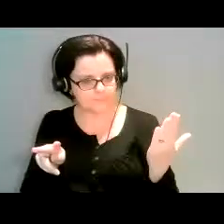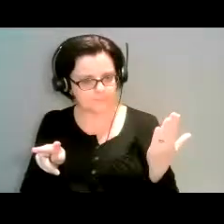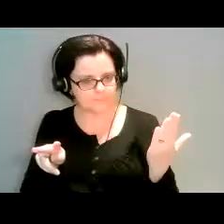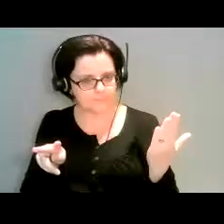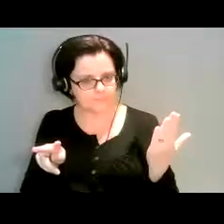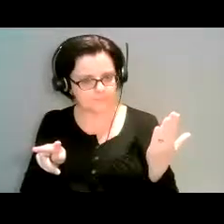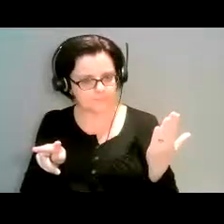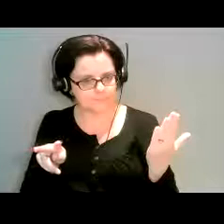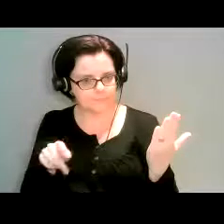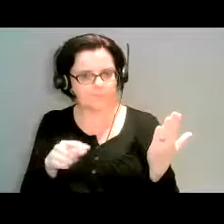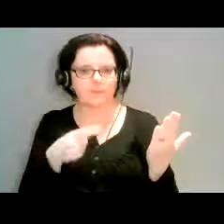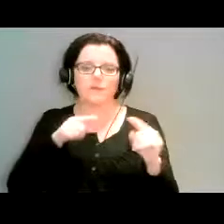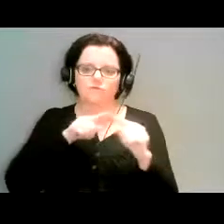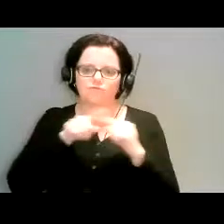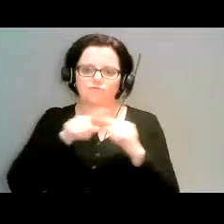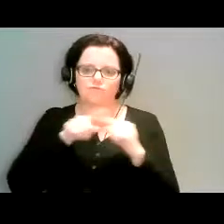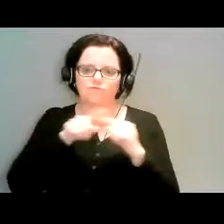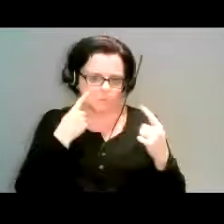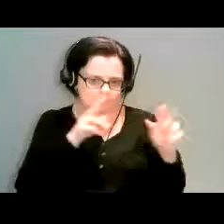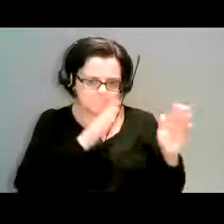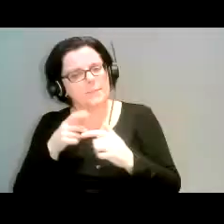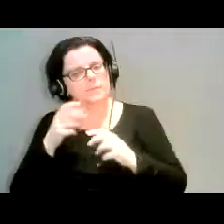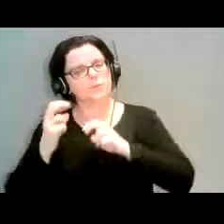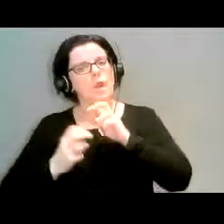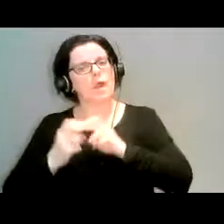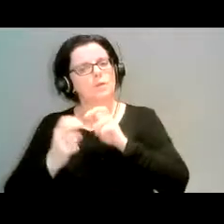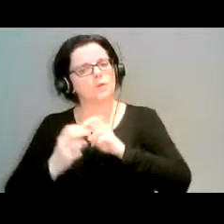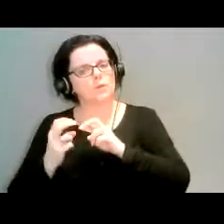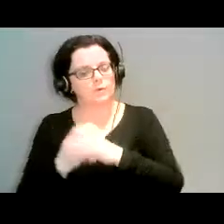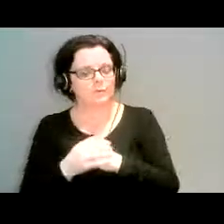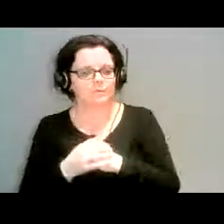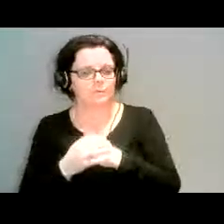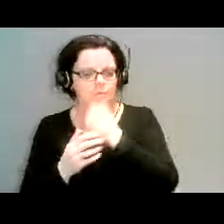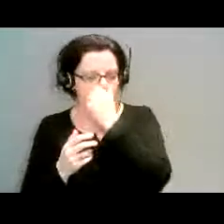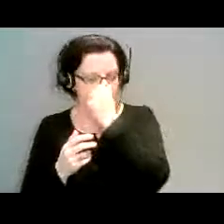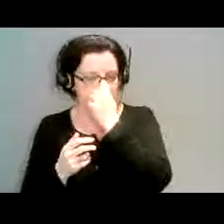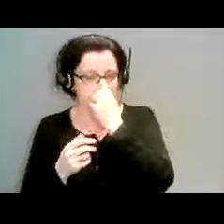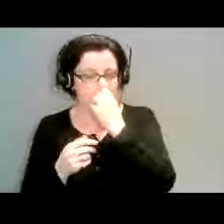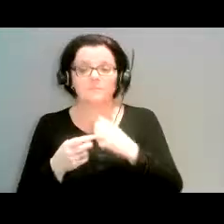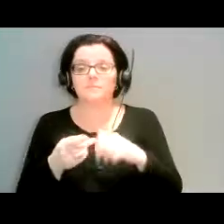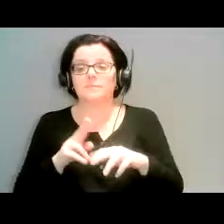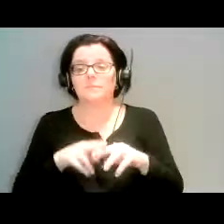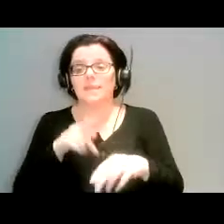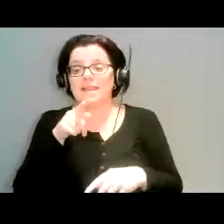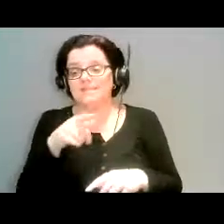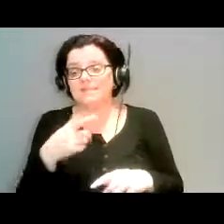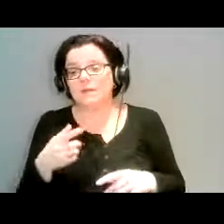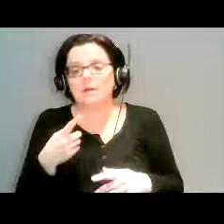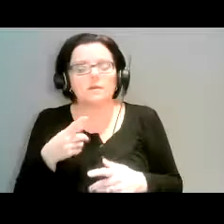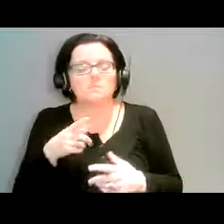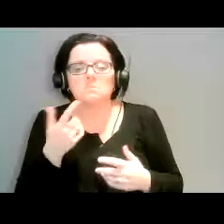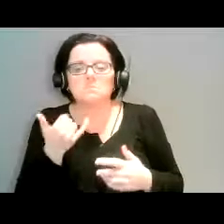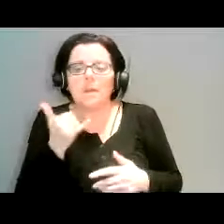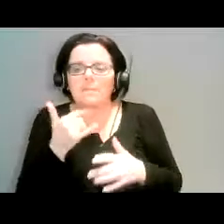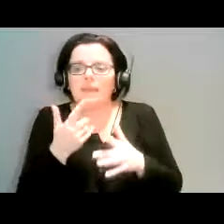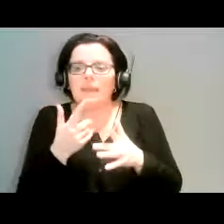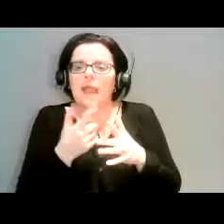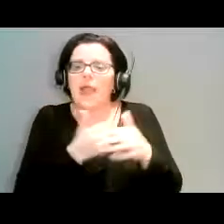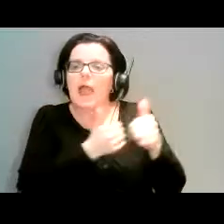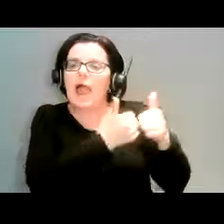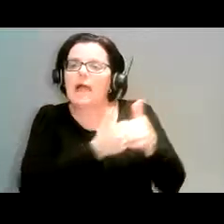try to focus arguing on these things. You can also challenge, so for example, if advocates should have been involved and they were